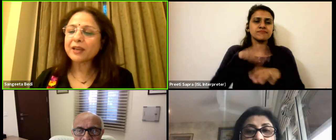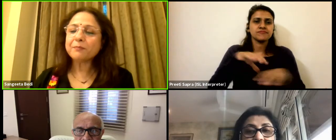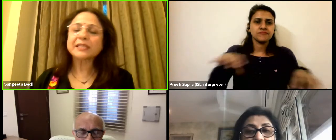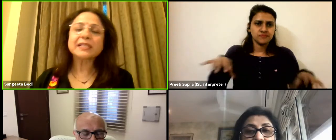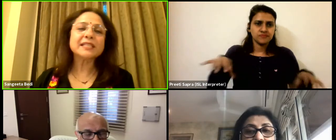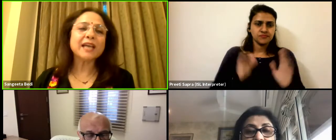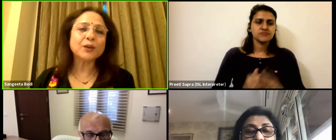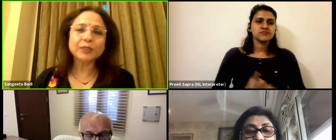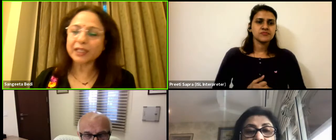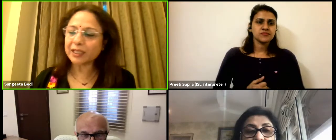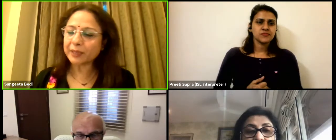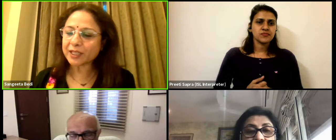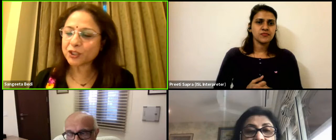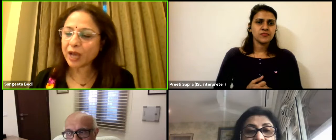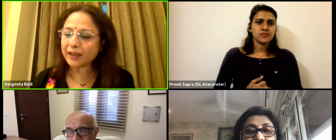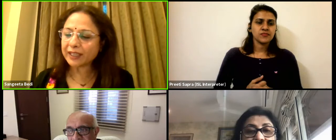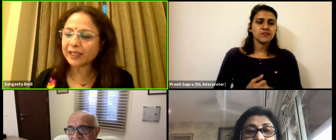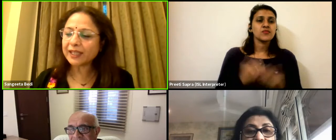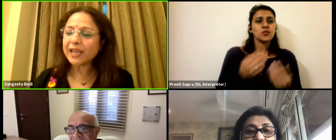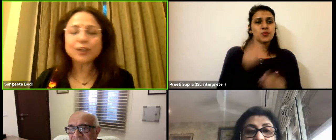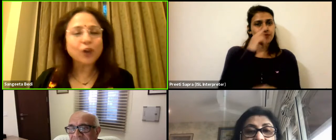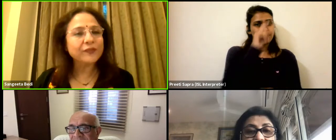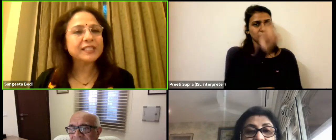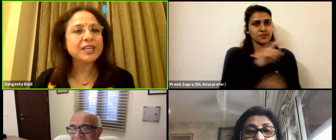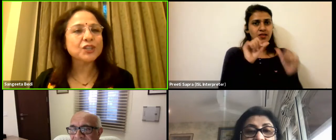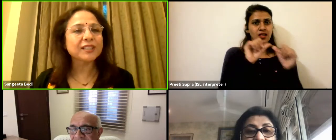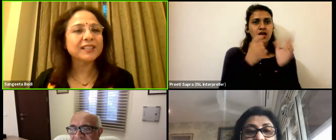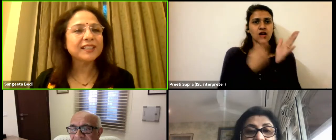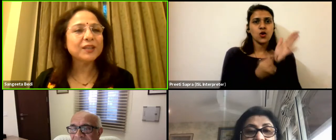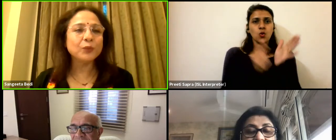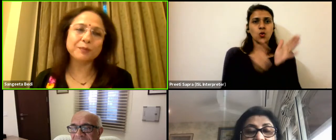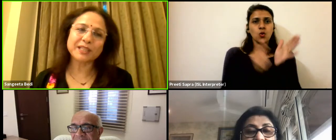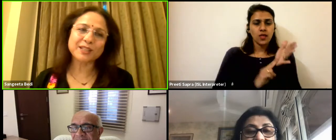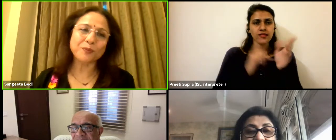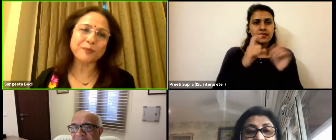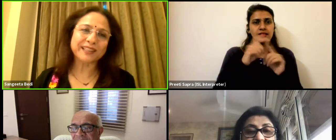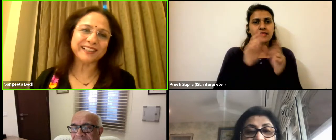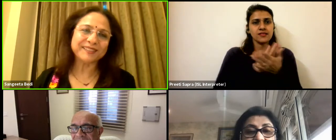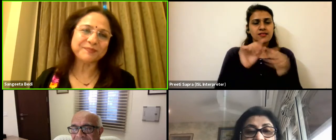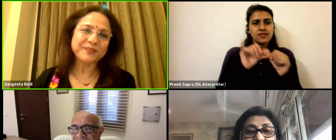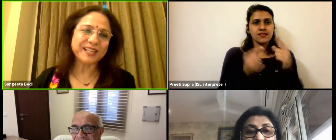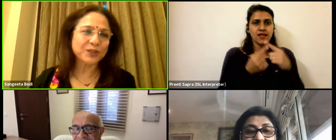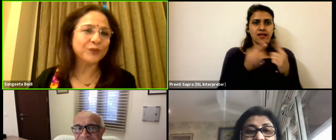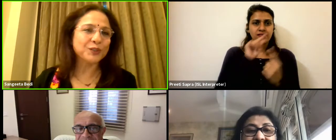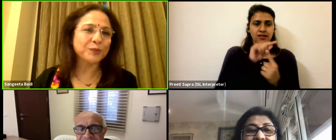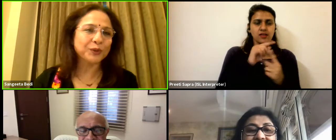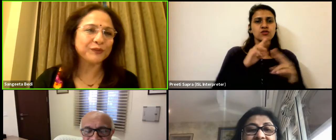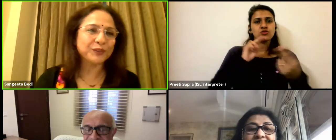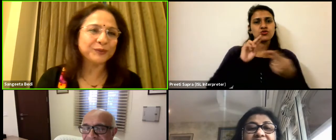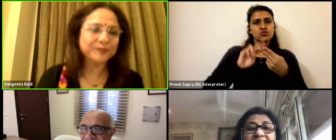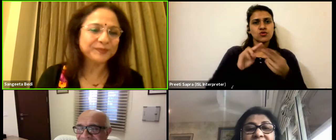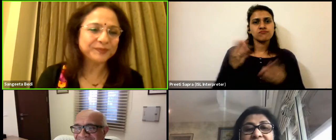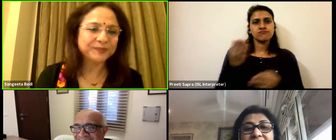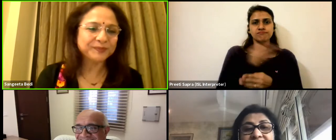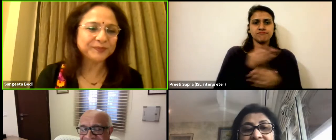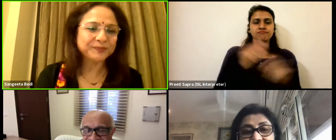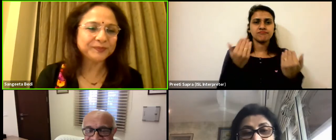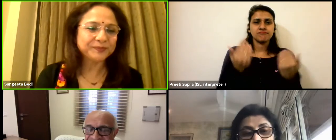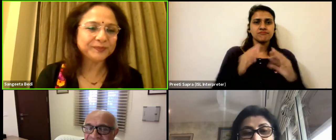have Mrs. Arundhati Bhattacharya in conversation with Mr. Som Mittal. It's over to both of you.